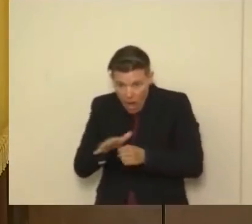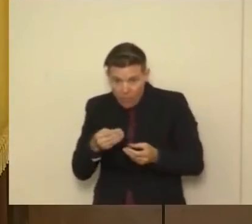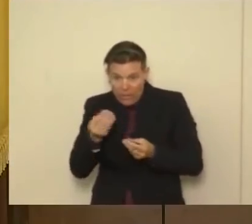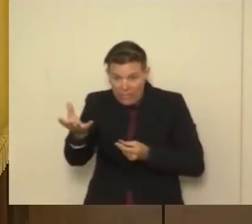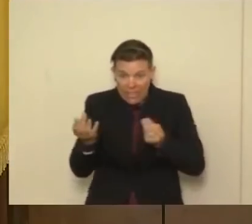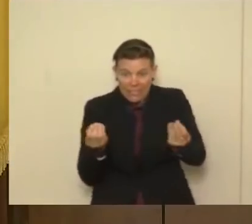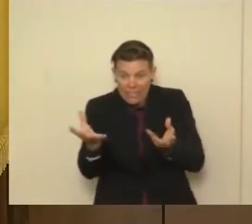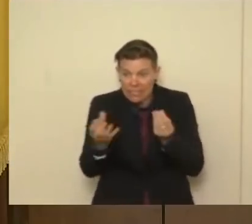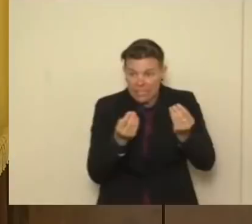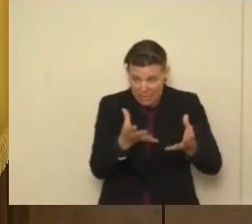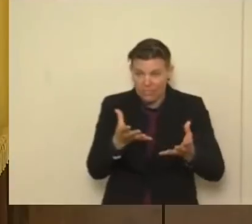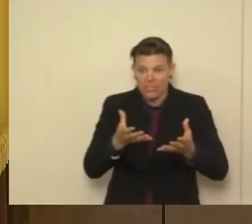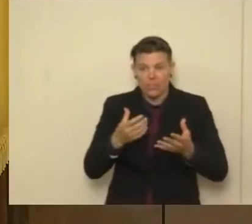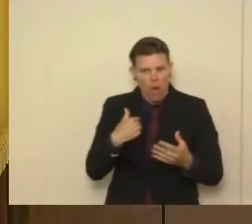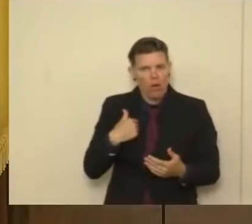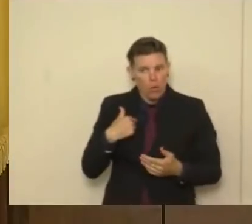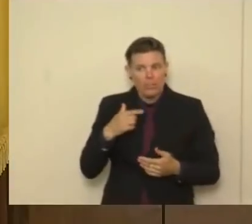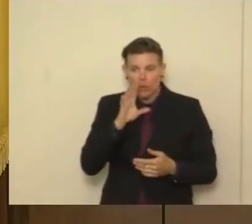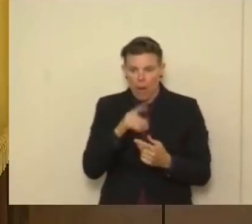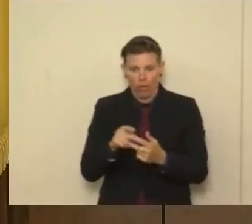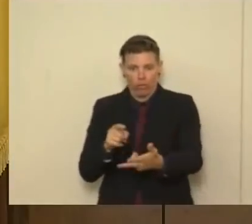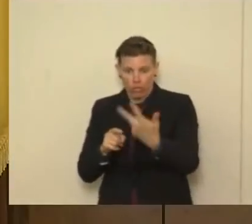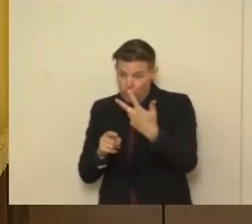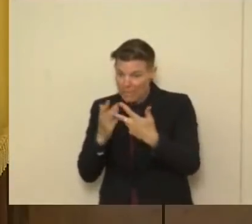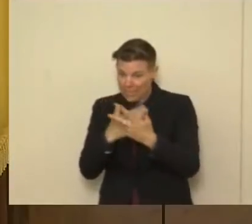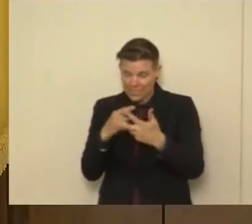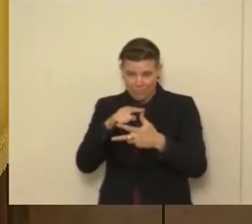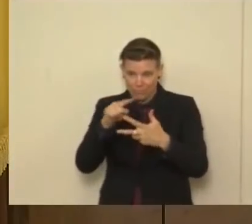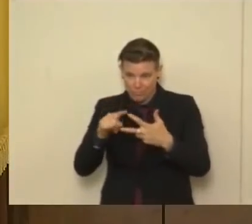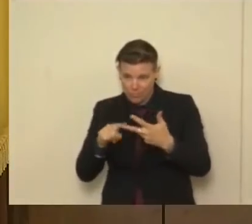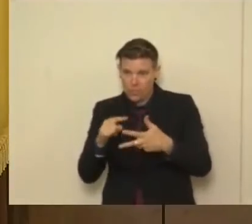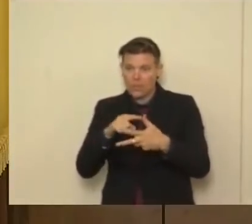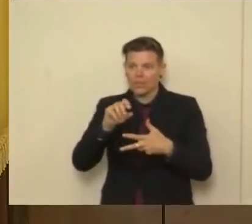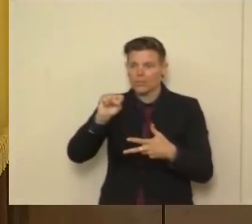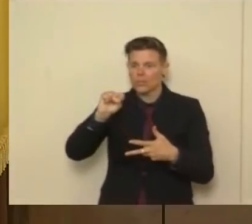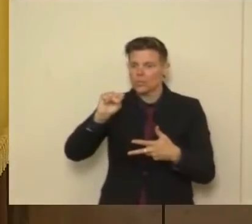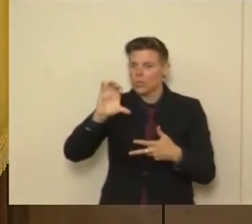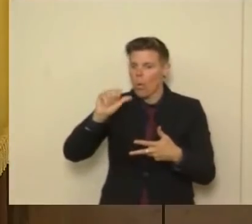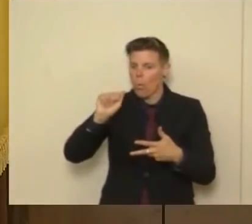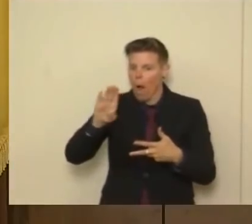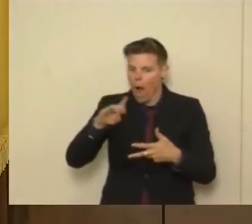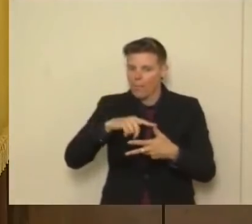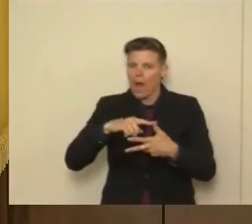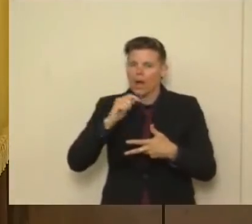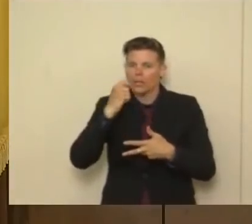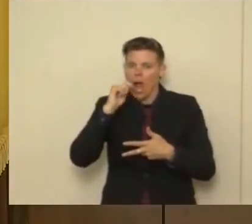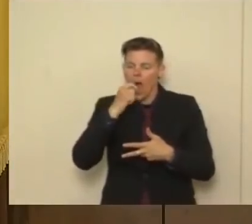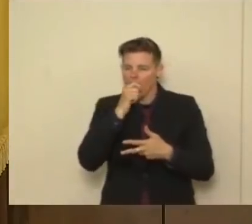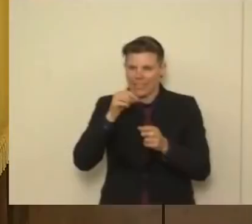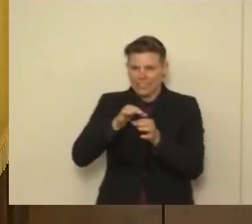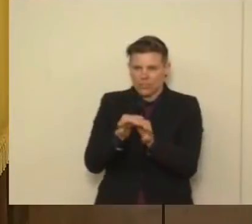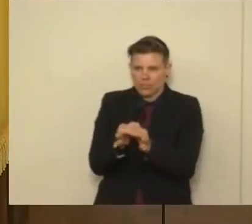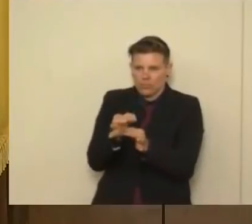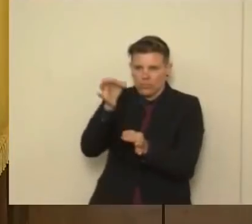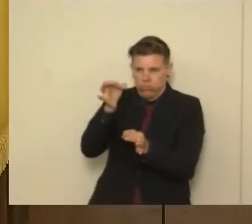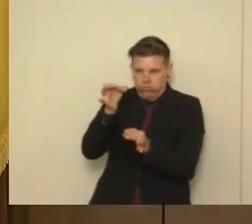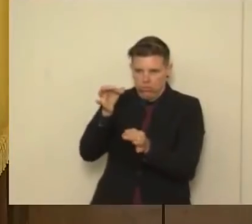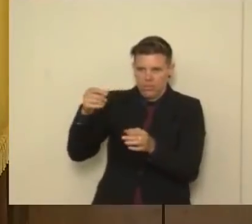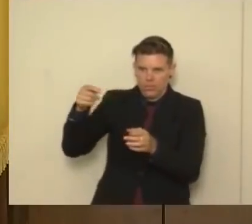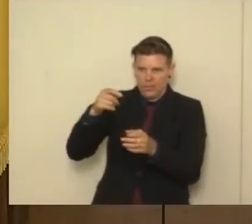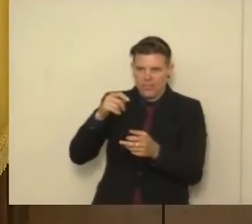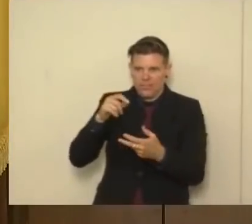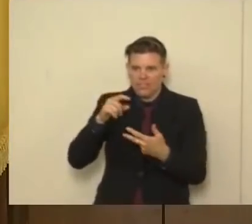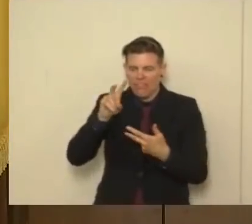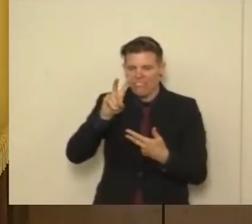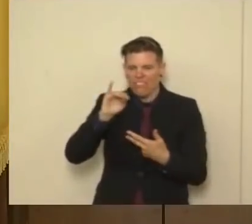we're really talking about three things: swabs, the test tube or vial that you put the swab sample in, and then